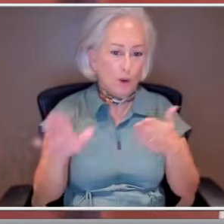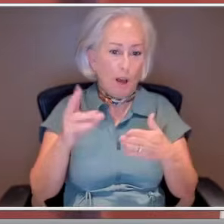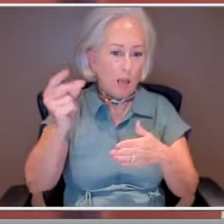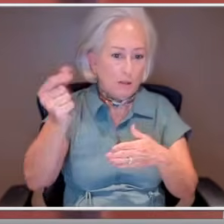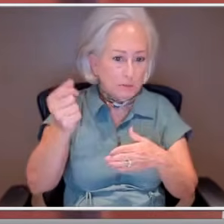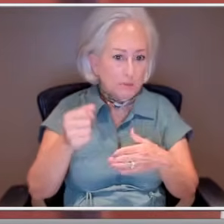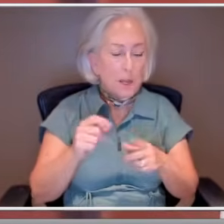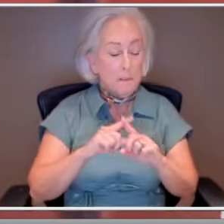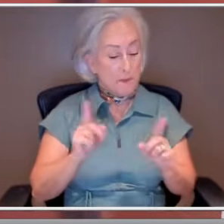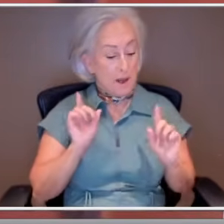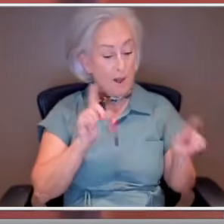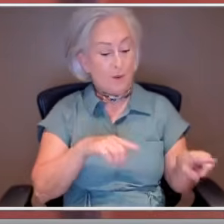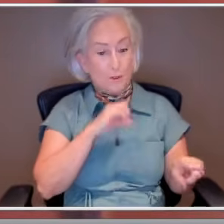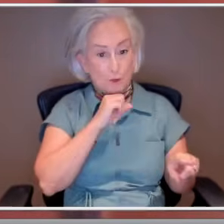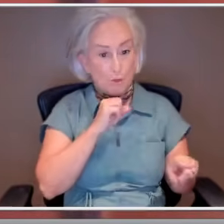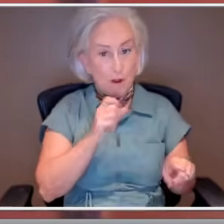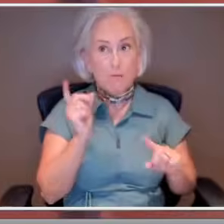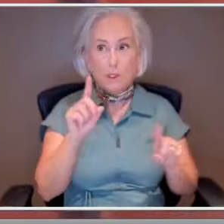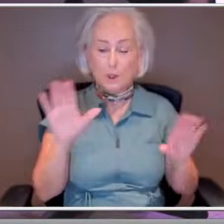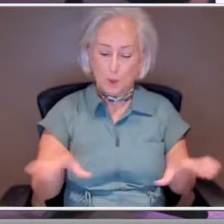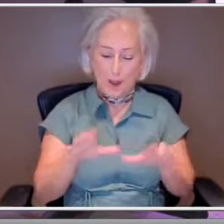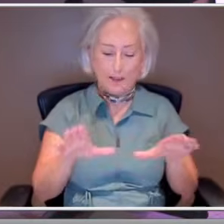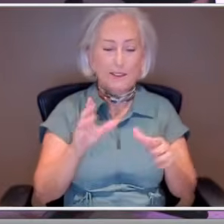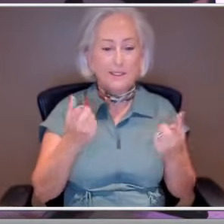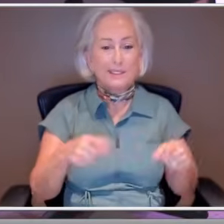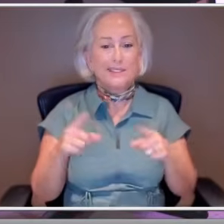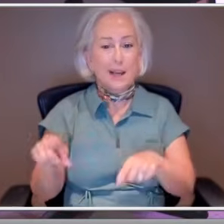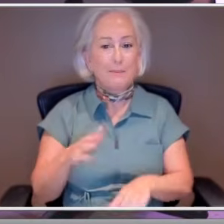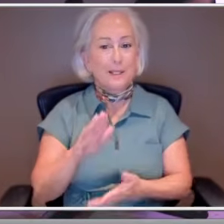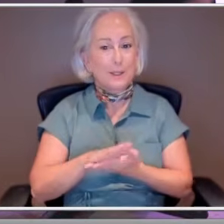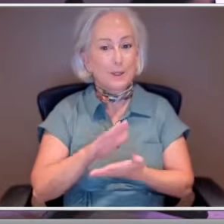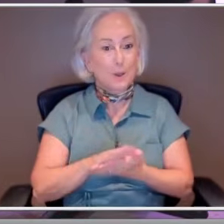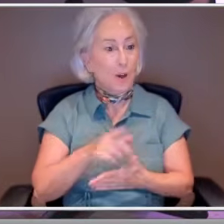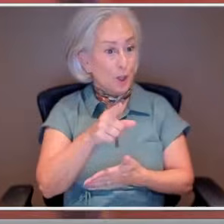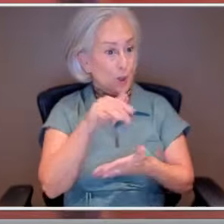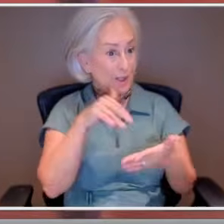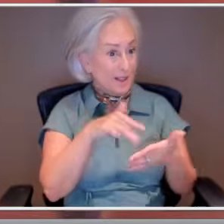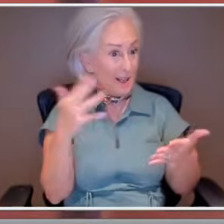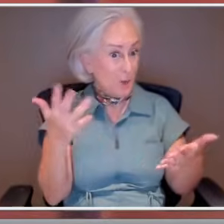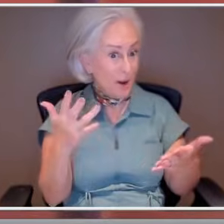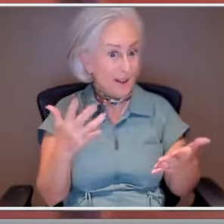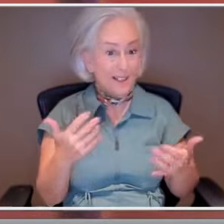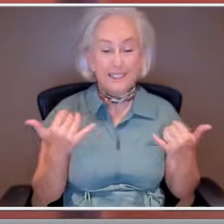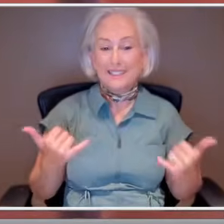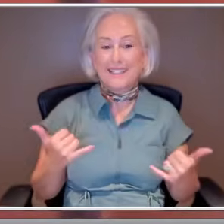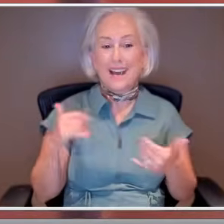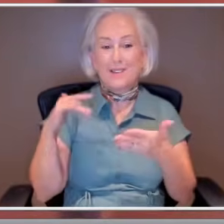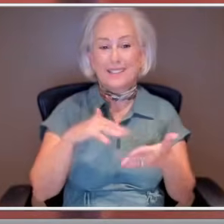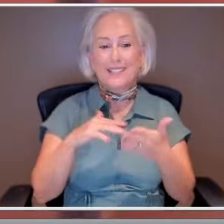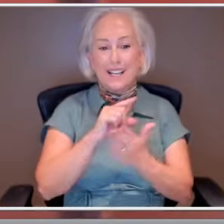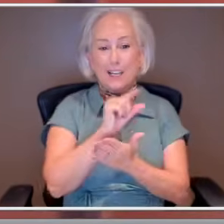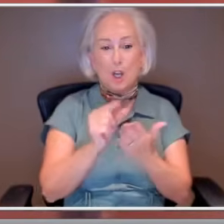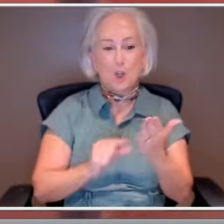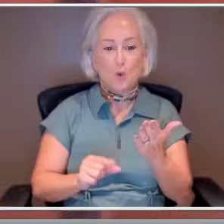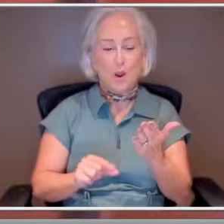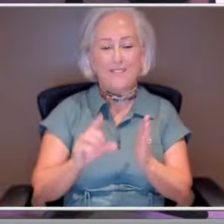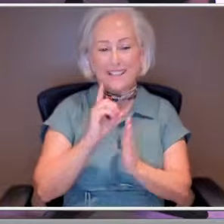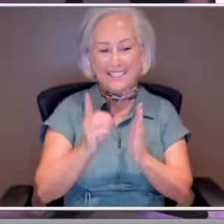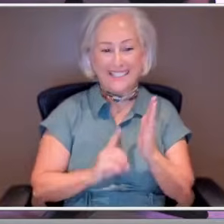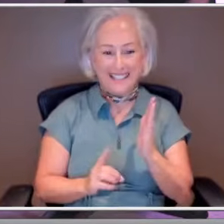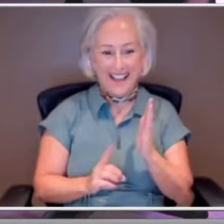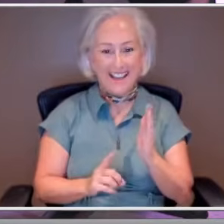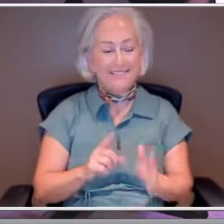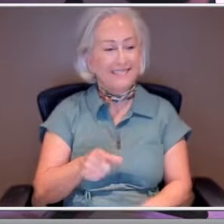Nice. activities at school and stuff. And you're studying something now. What are you studying? Graphic designing. Yeah. Yes. Pretty cool. You're smart. awesome. You said you